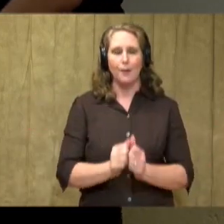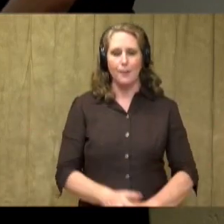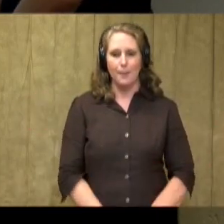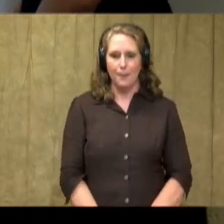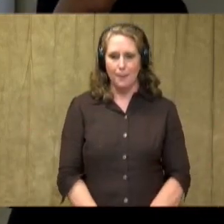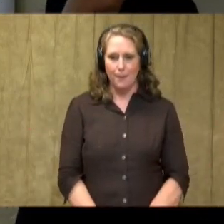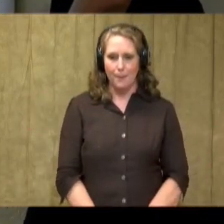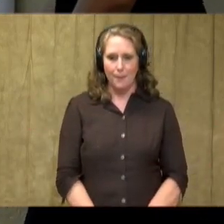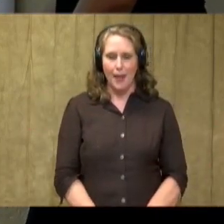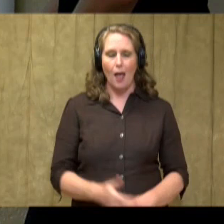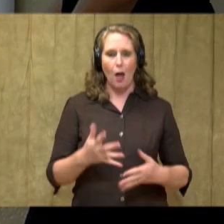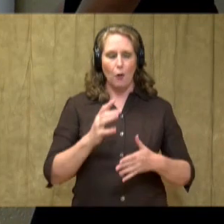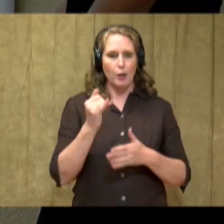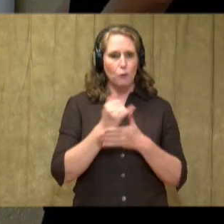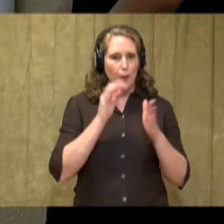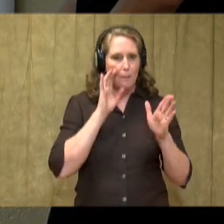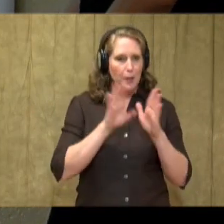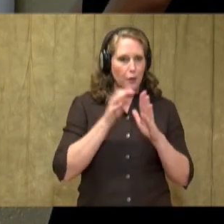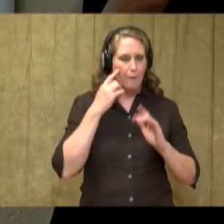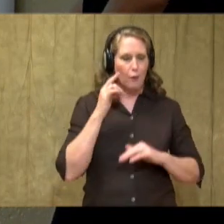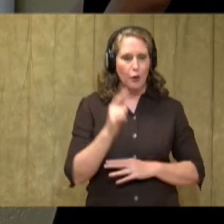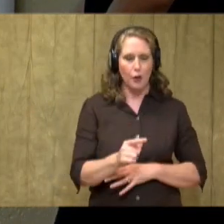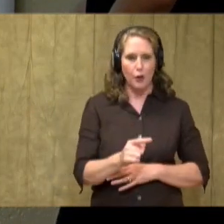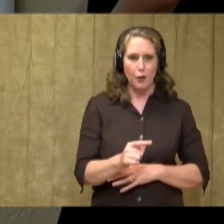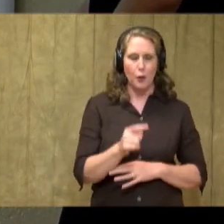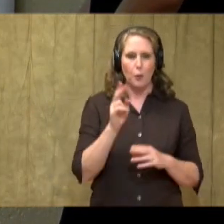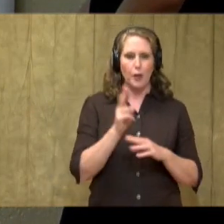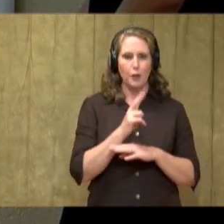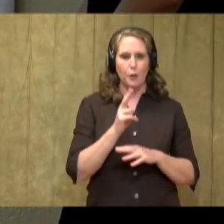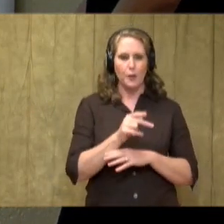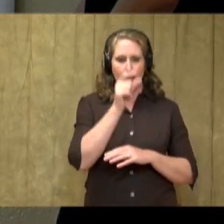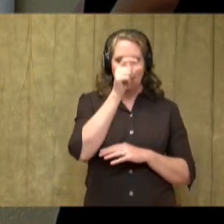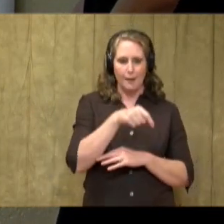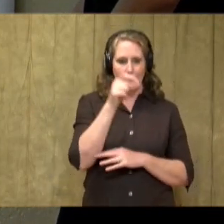I already set this up for you, your base 10 blocks.